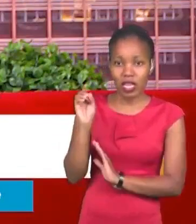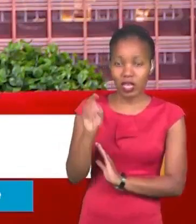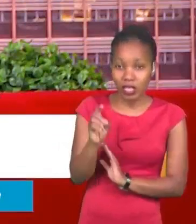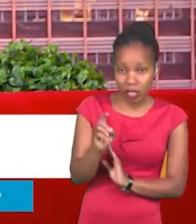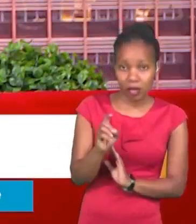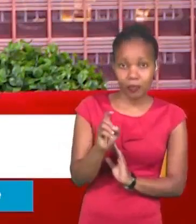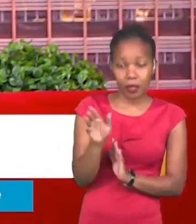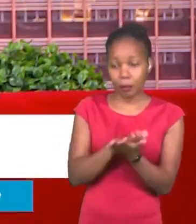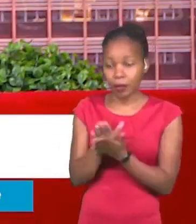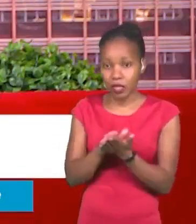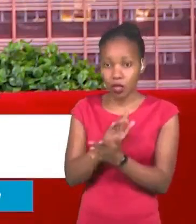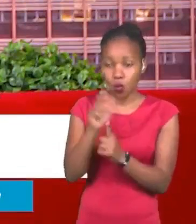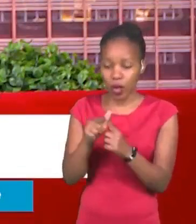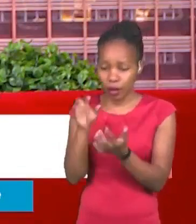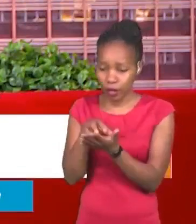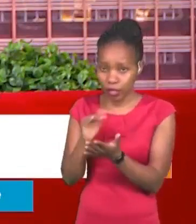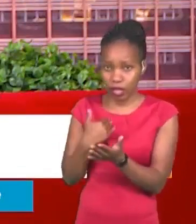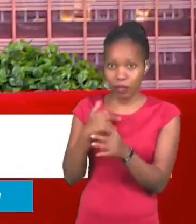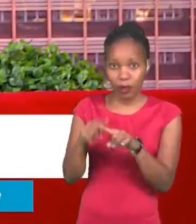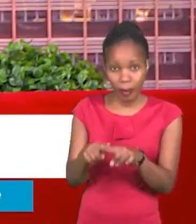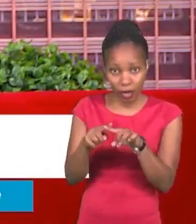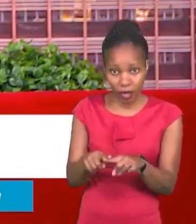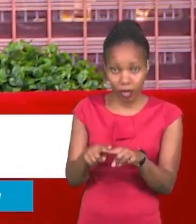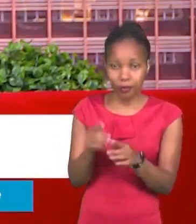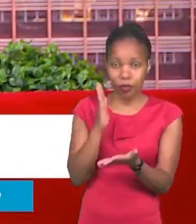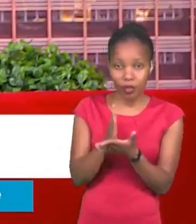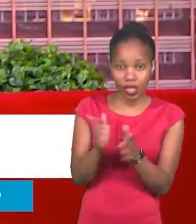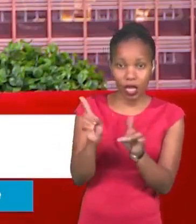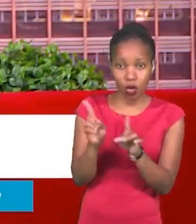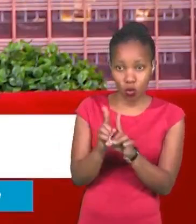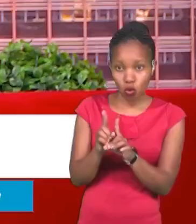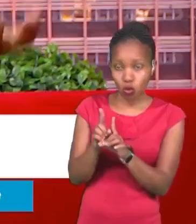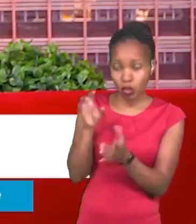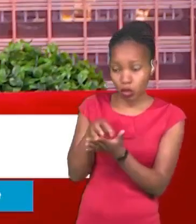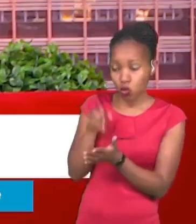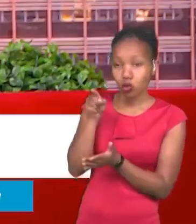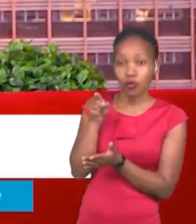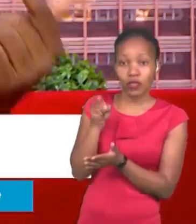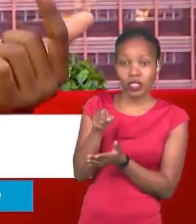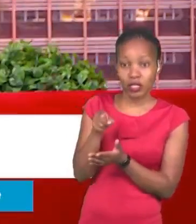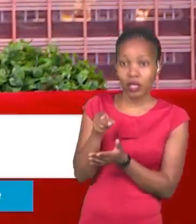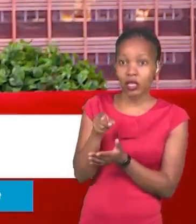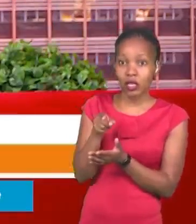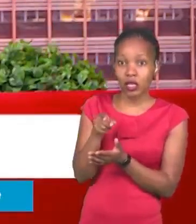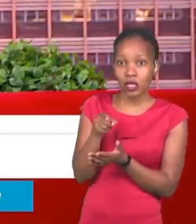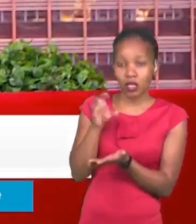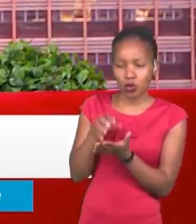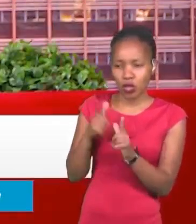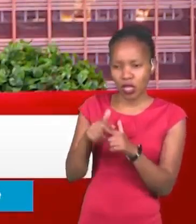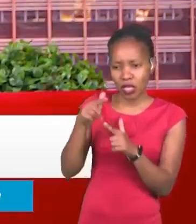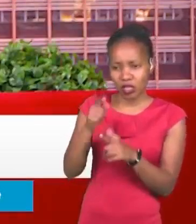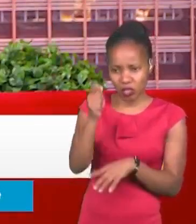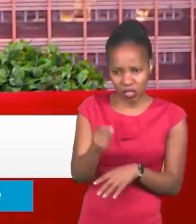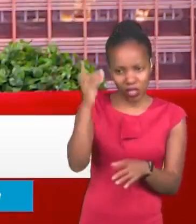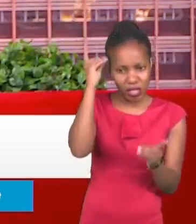Okay. So that as the case comes, depending on the facts and circumstances of that case, a judge would decide this way and that way.